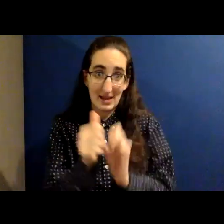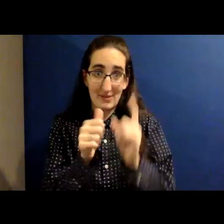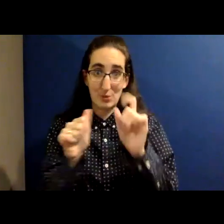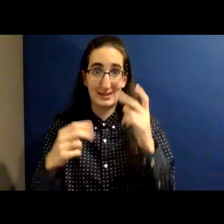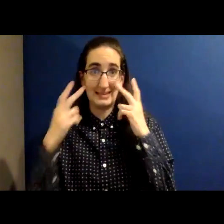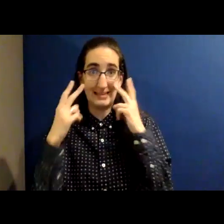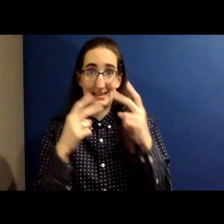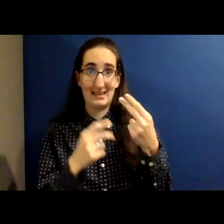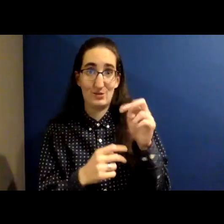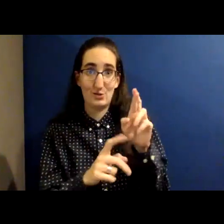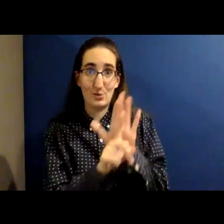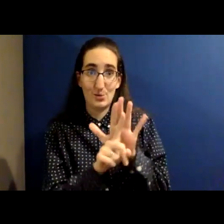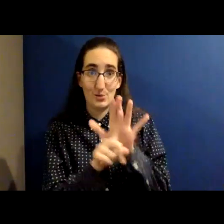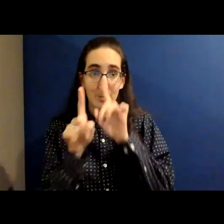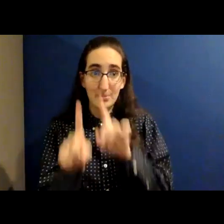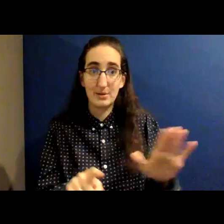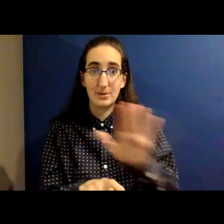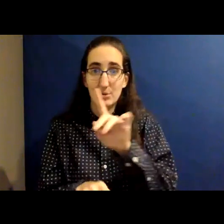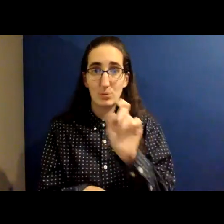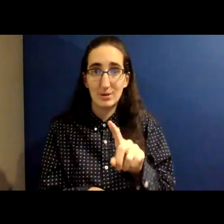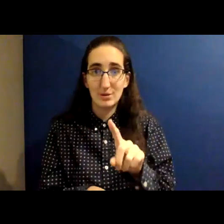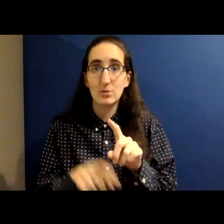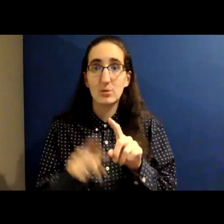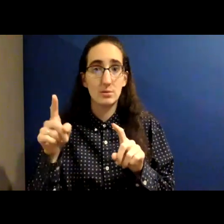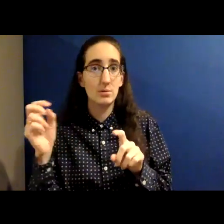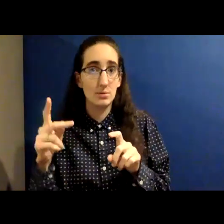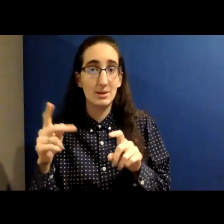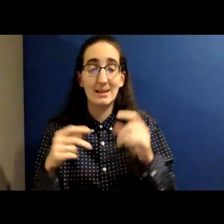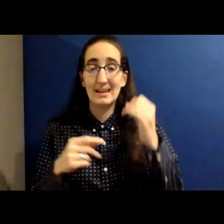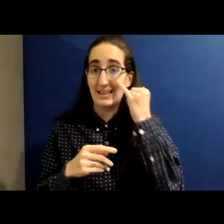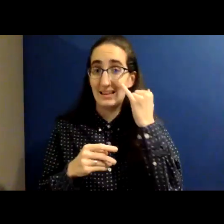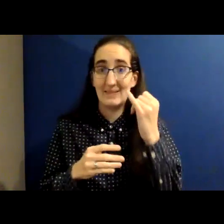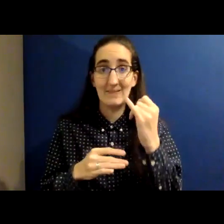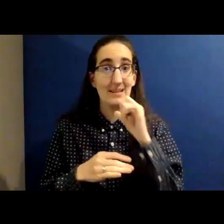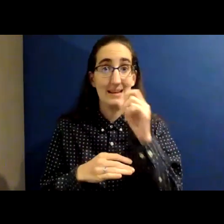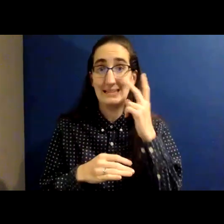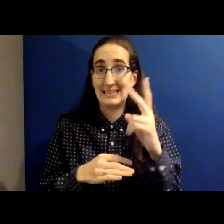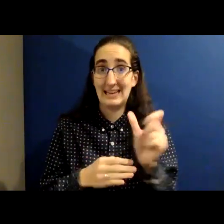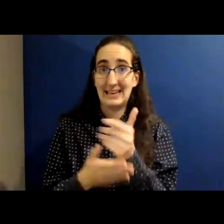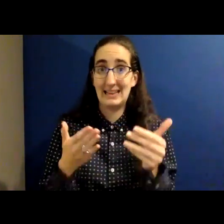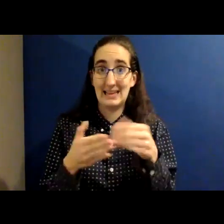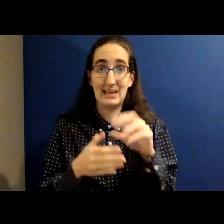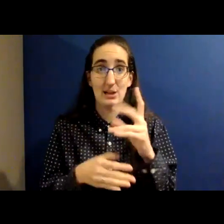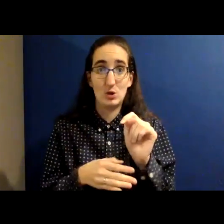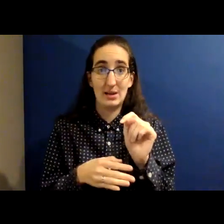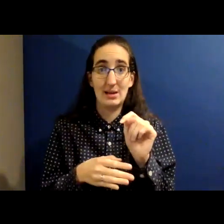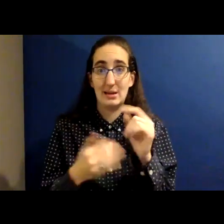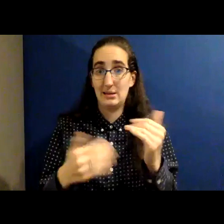see her response to those questions. Okay. And I have not seen anything else in chat this